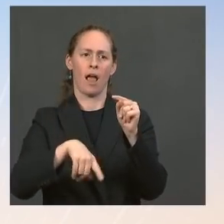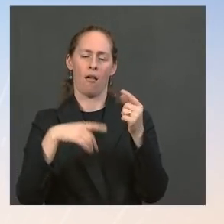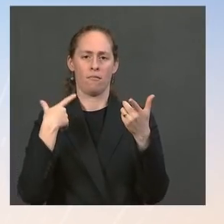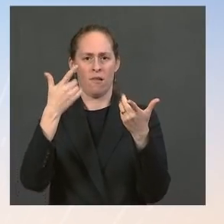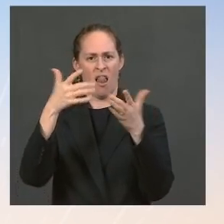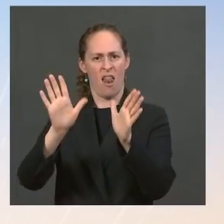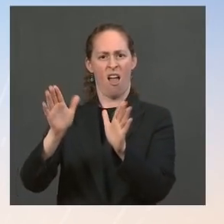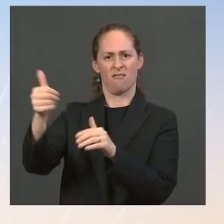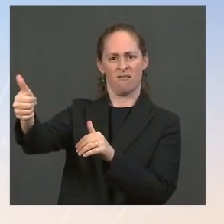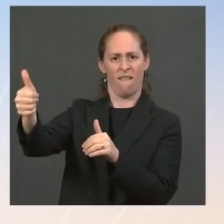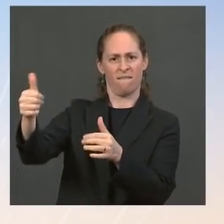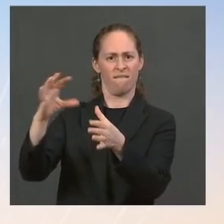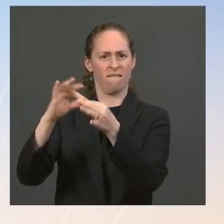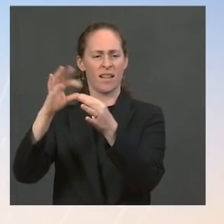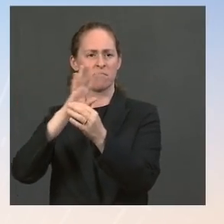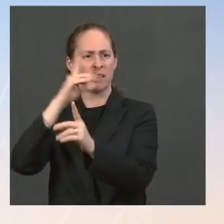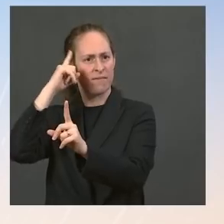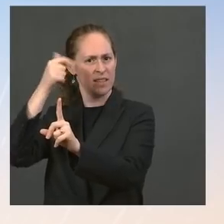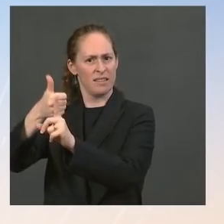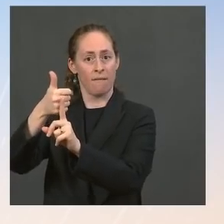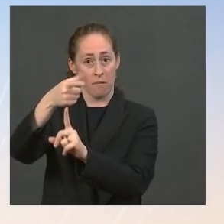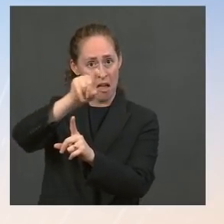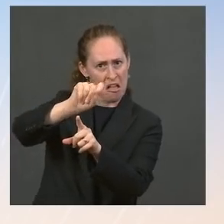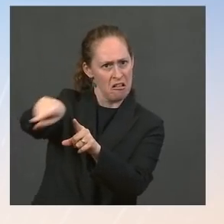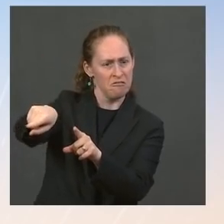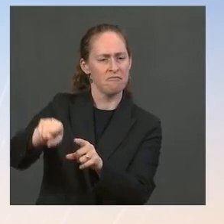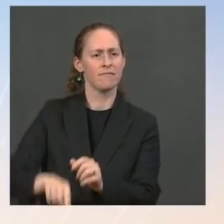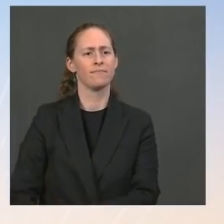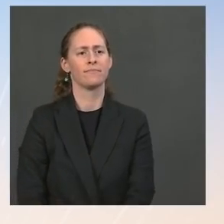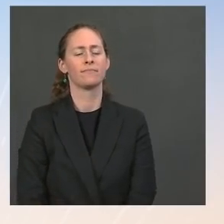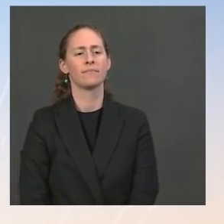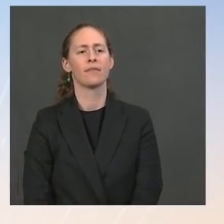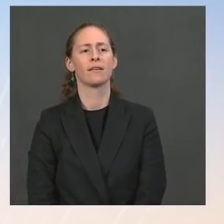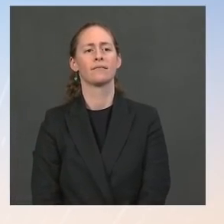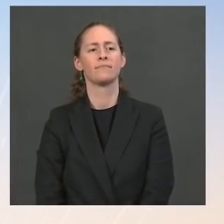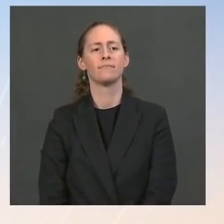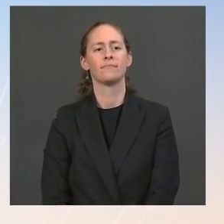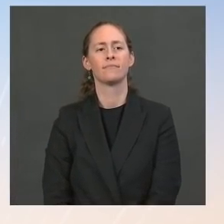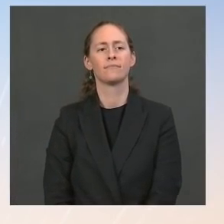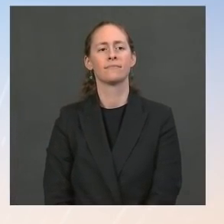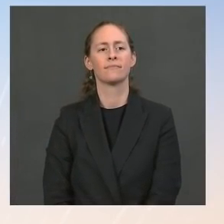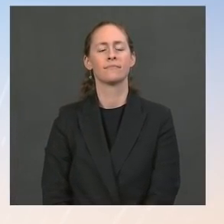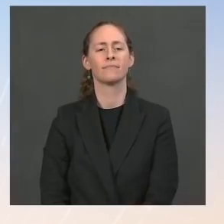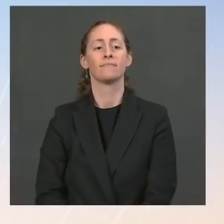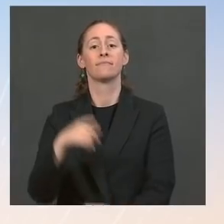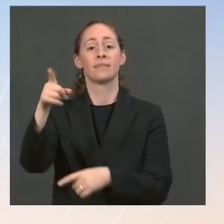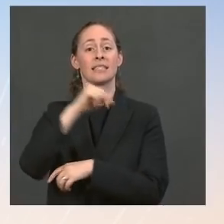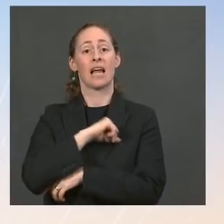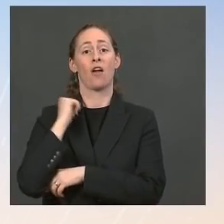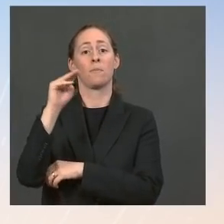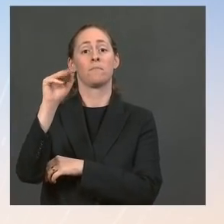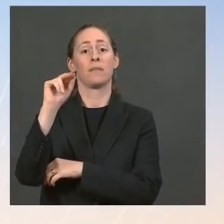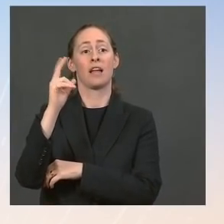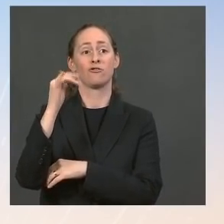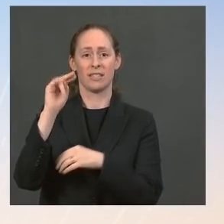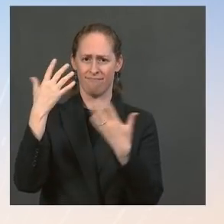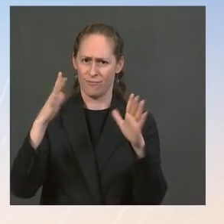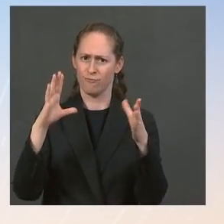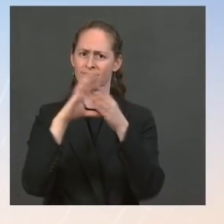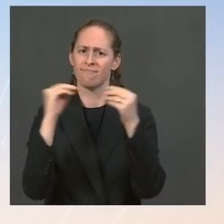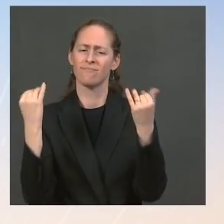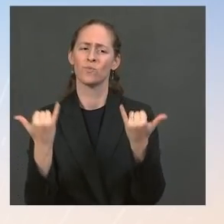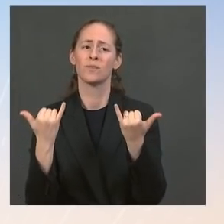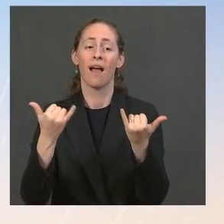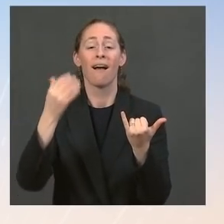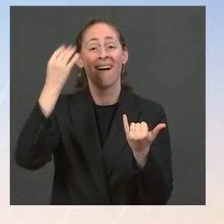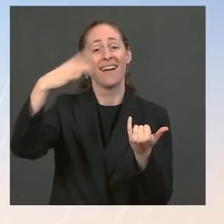Senator Manchin did earlier today. The way the president sees it is that this is an ongoing discussion, an ongoing negotiation. Here's what